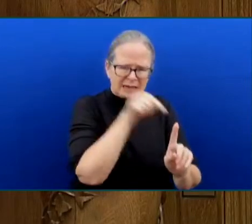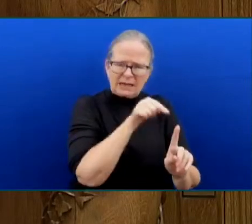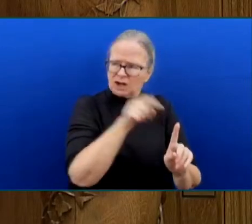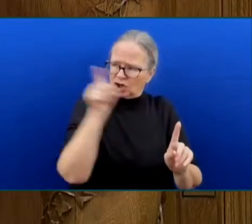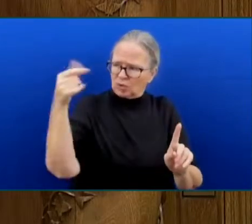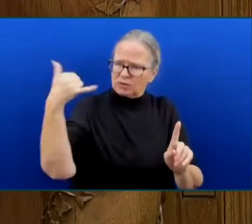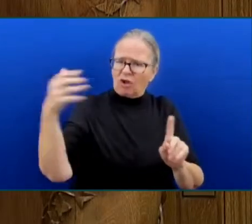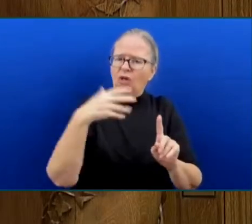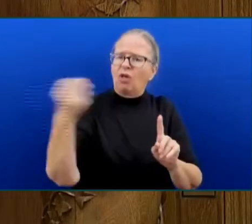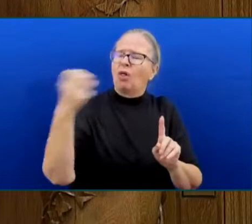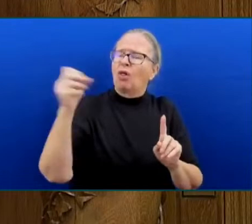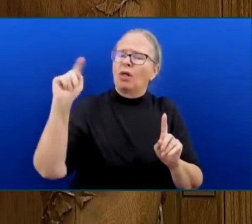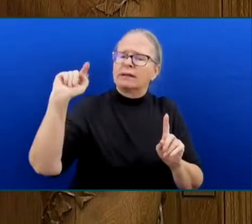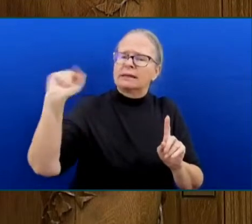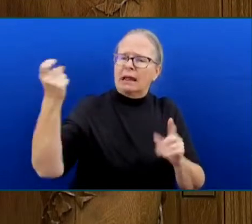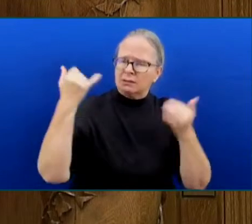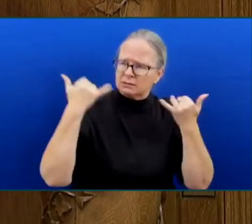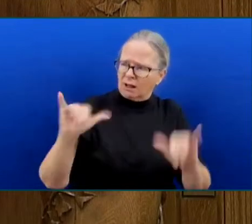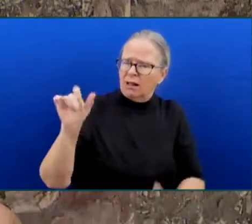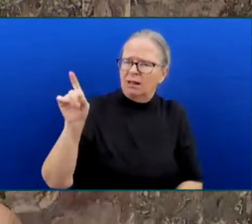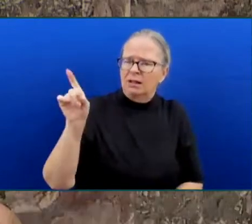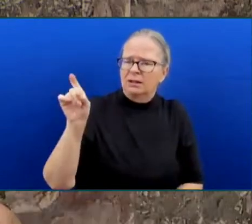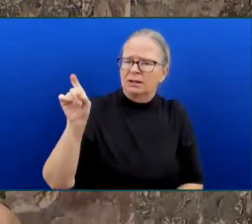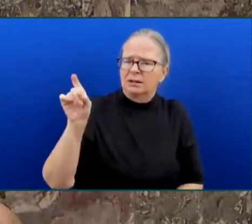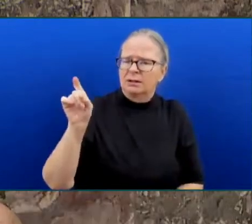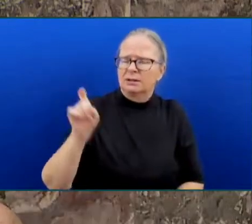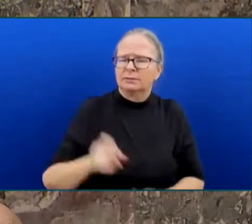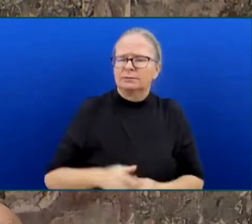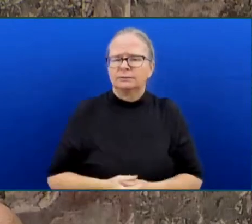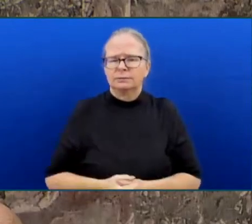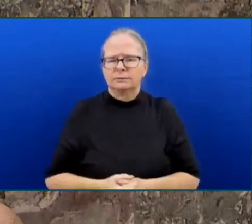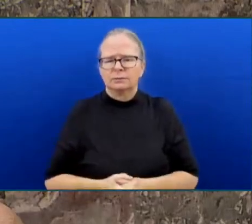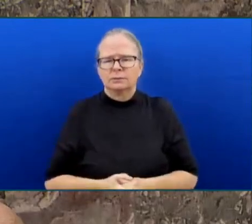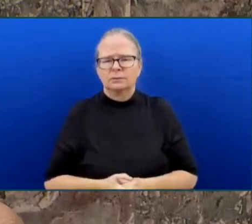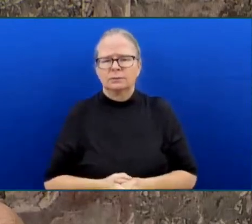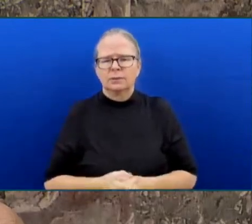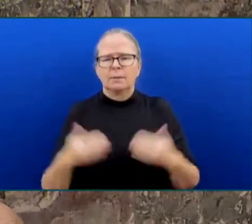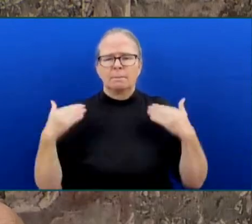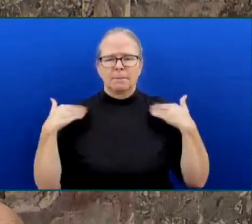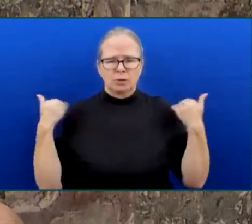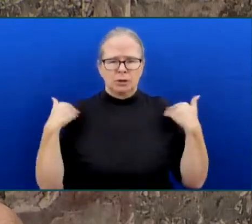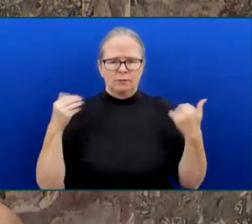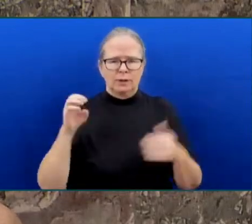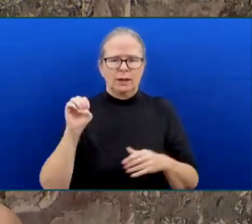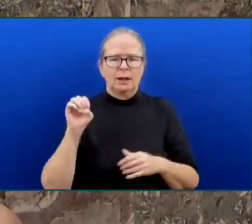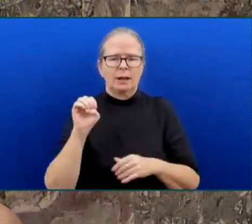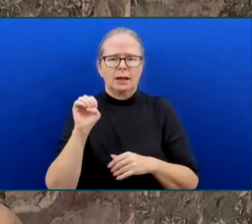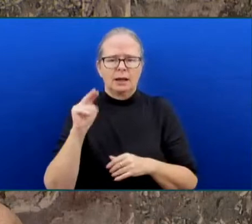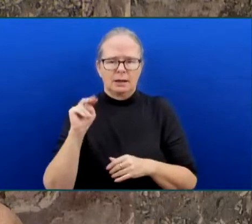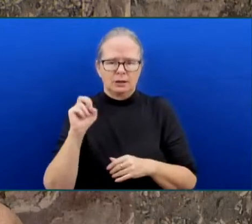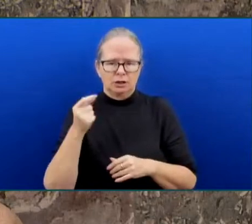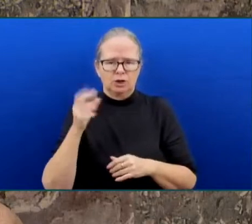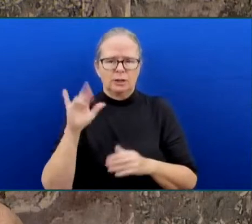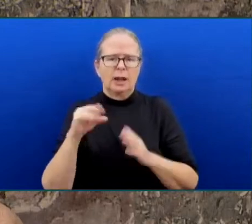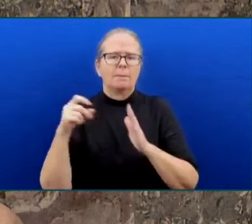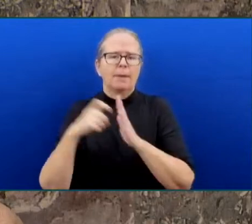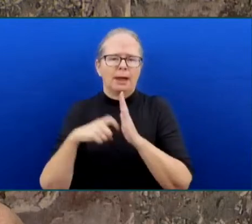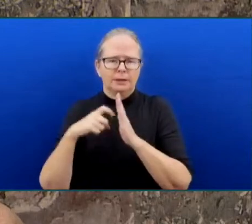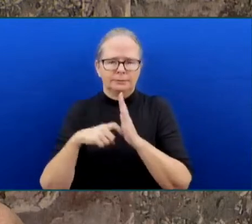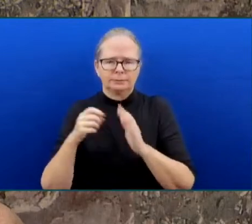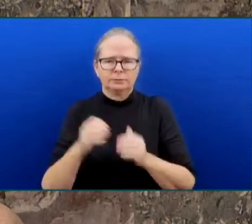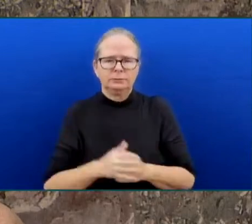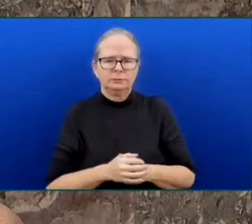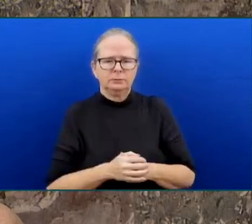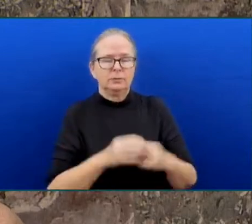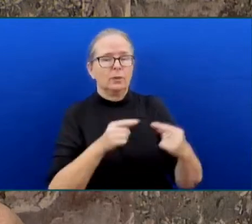Minister of Energy and Mines. Thank you, Honourable Speaker. There's one thing that the opposition has right. People